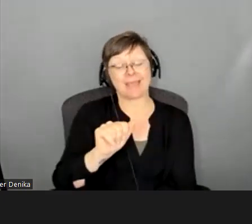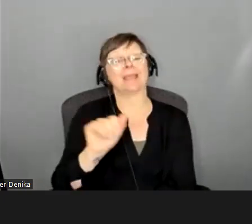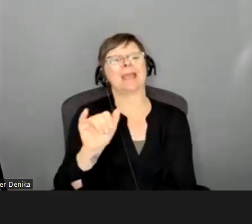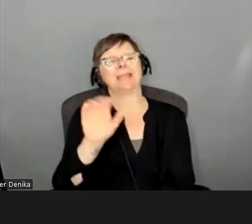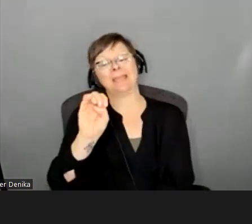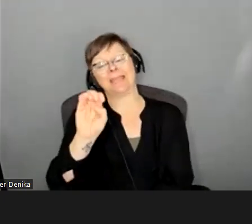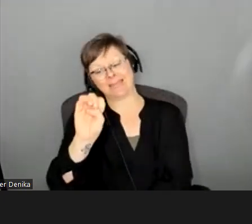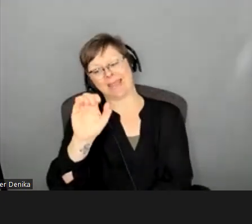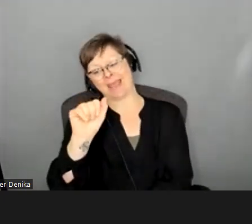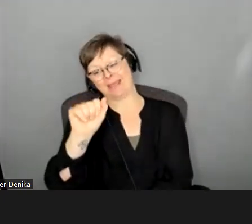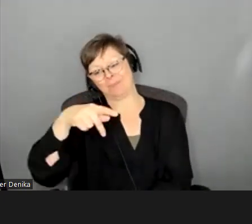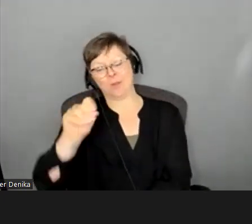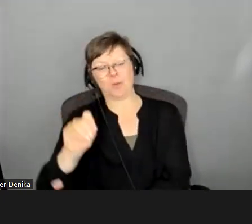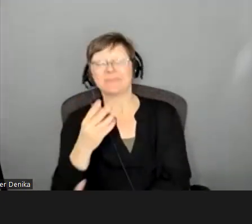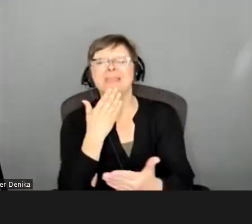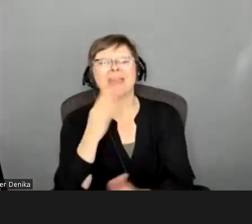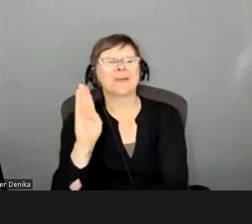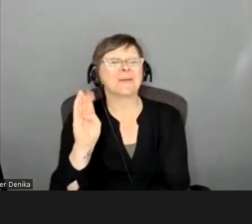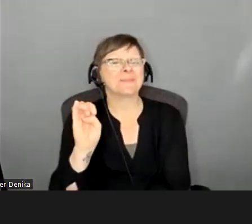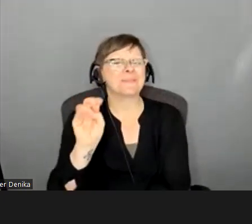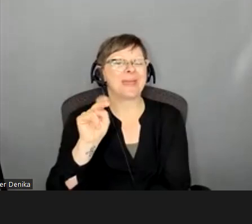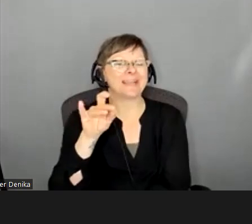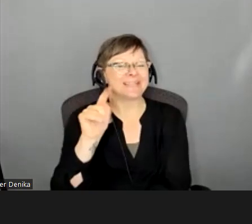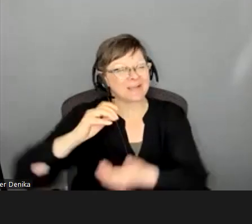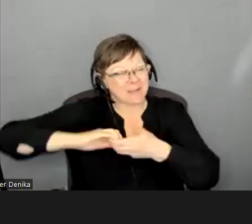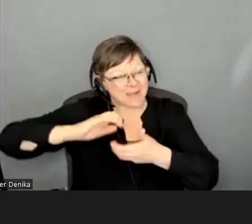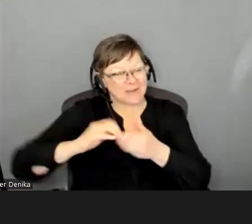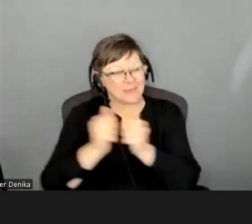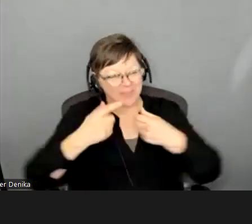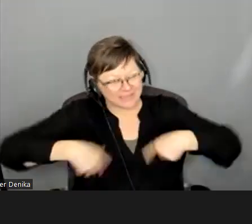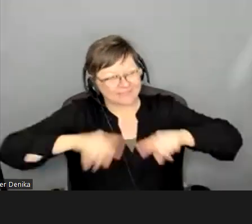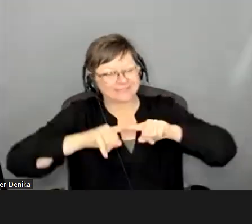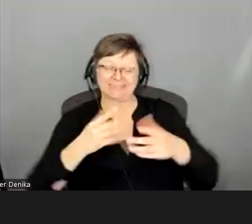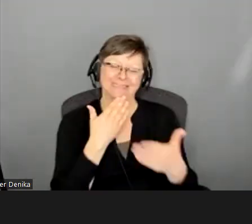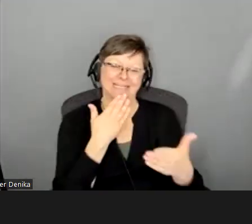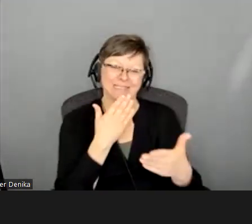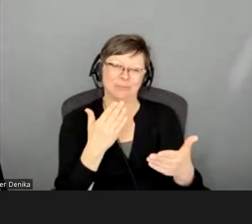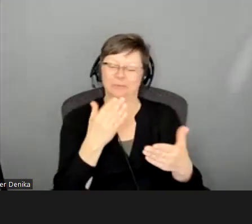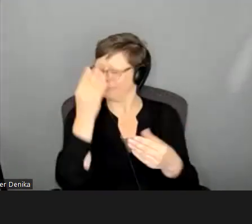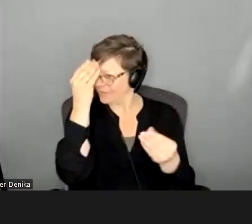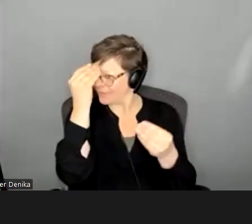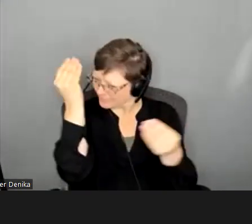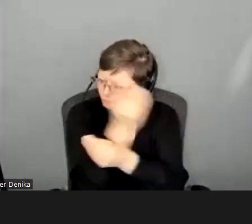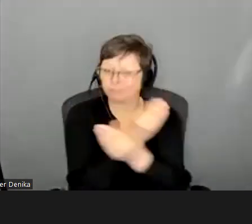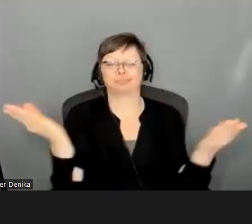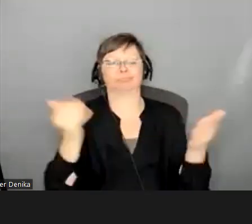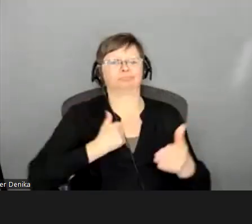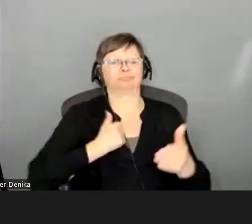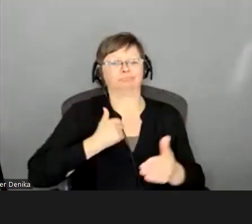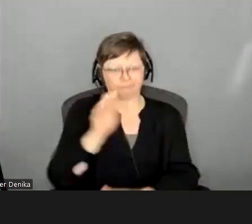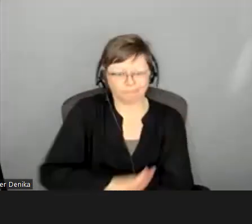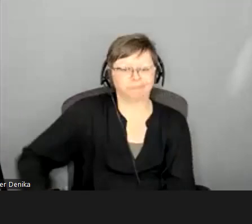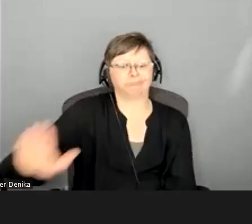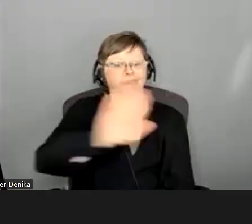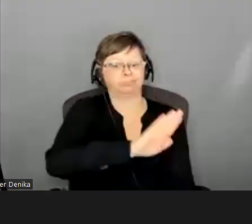thank you, Benedict, again for partnering. Do always appreciate collaborating to get this information Canada-wide. Because it's not just people